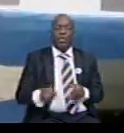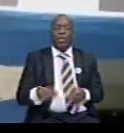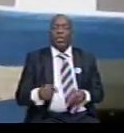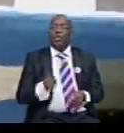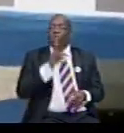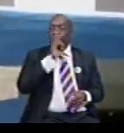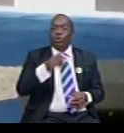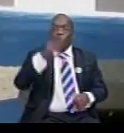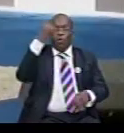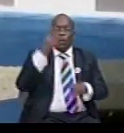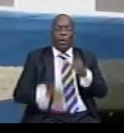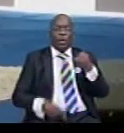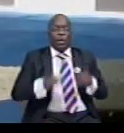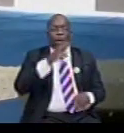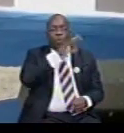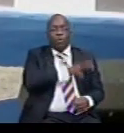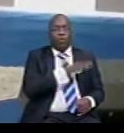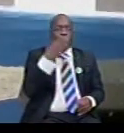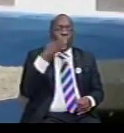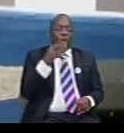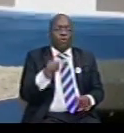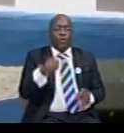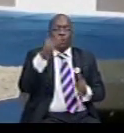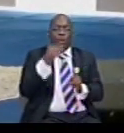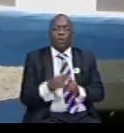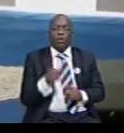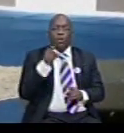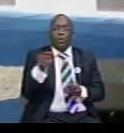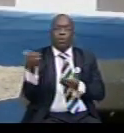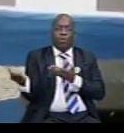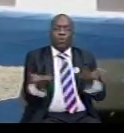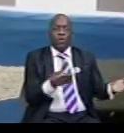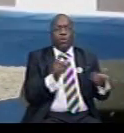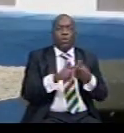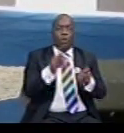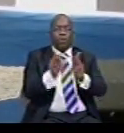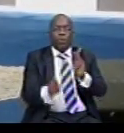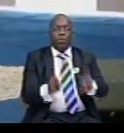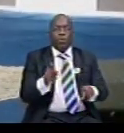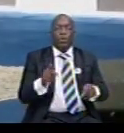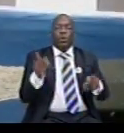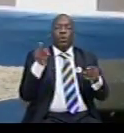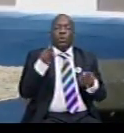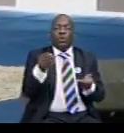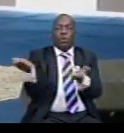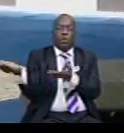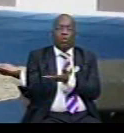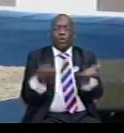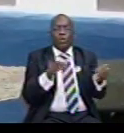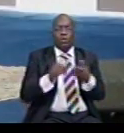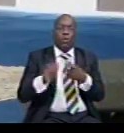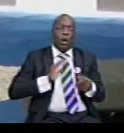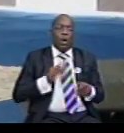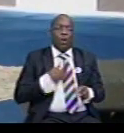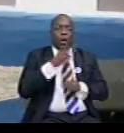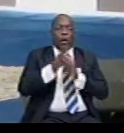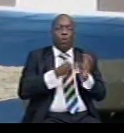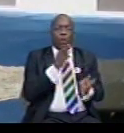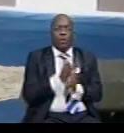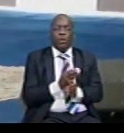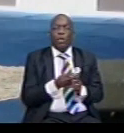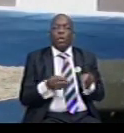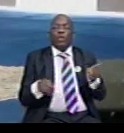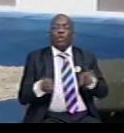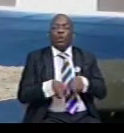profit of the world you bring to the congregation, and you bring to our world, so that those of us who are now